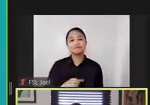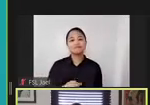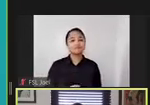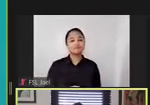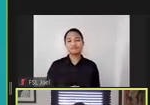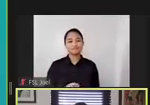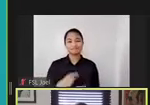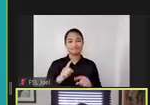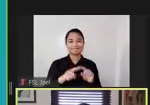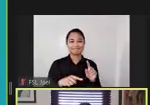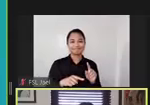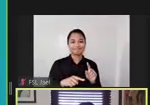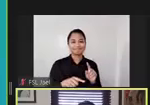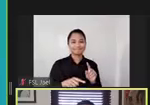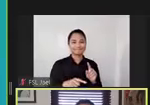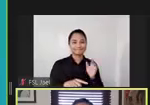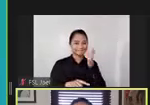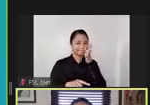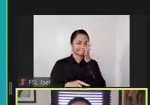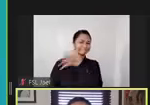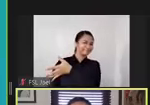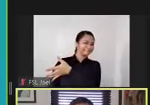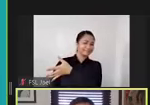which is nourishment. So,